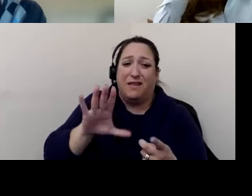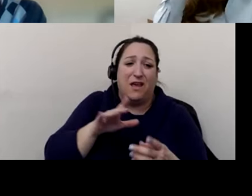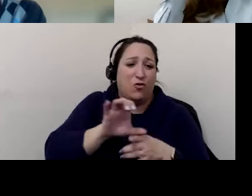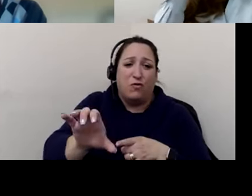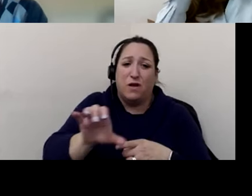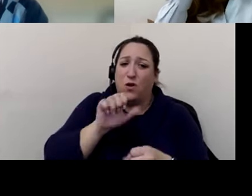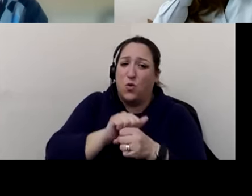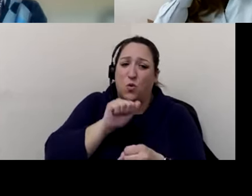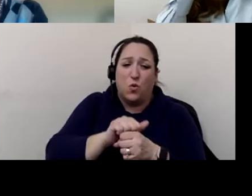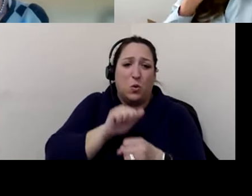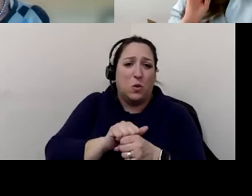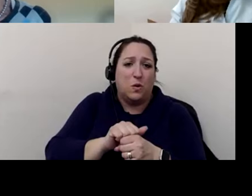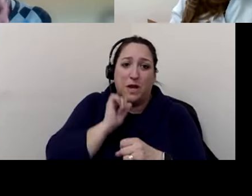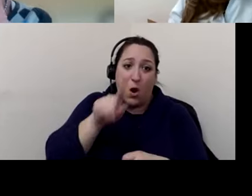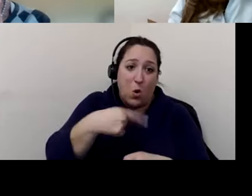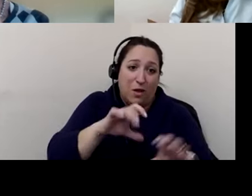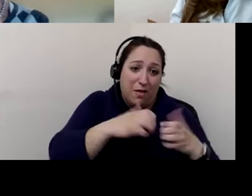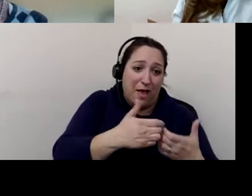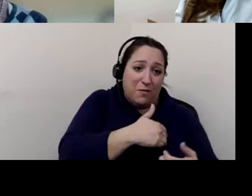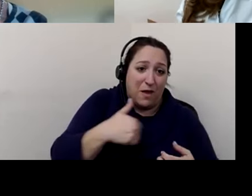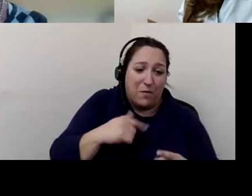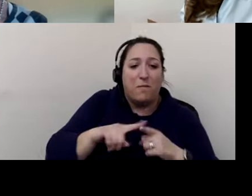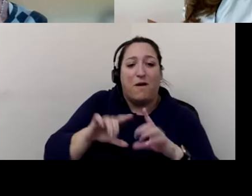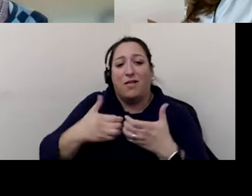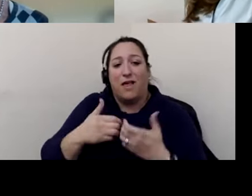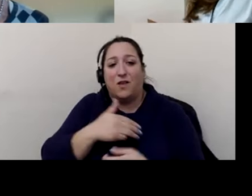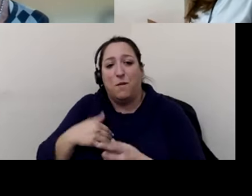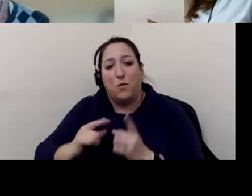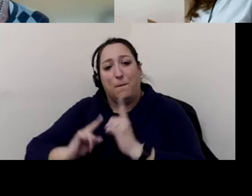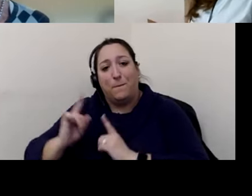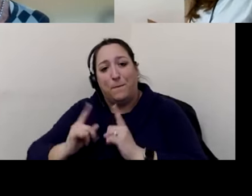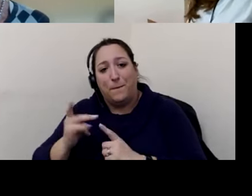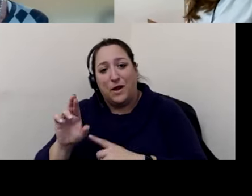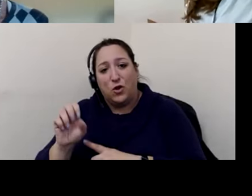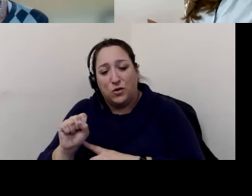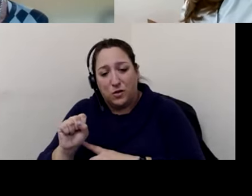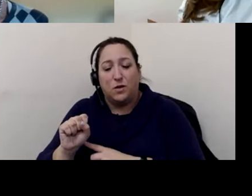to working with not only the class members, but the class members' peers.